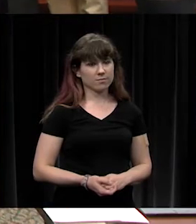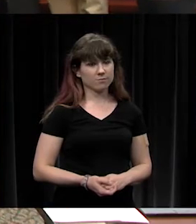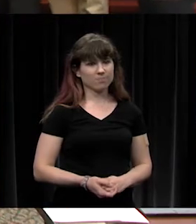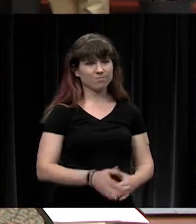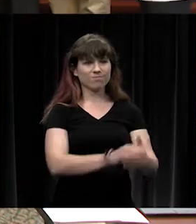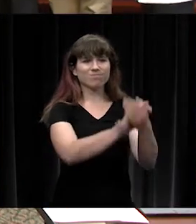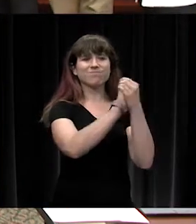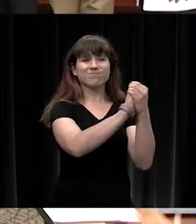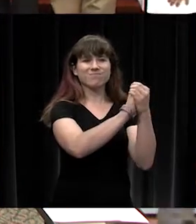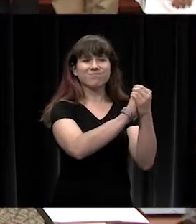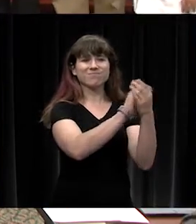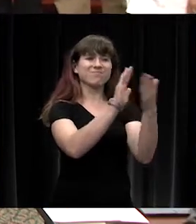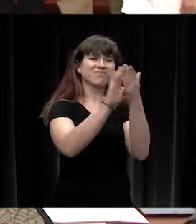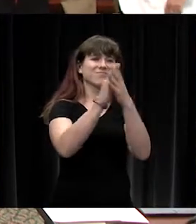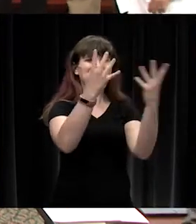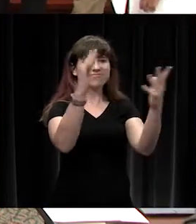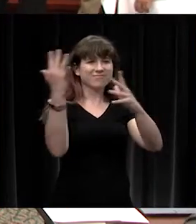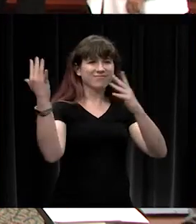Congratulations.